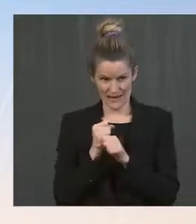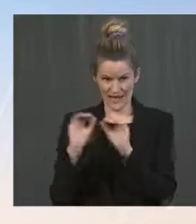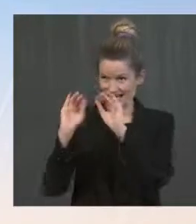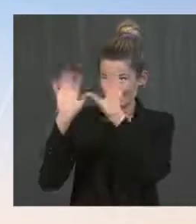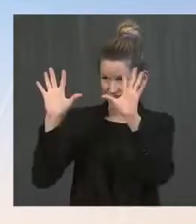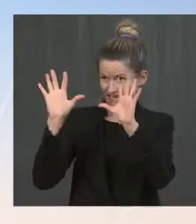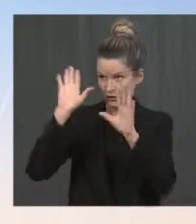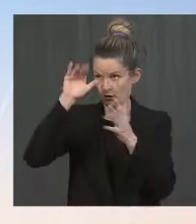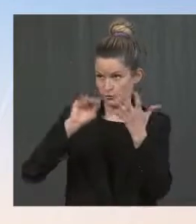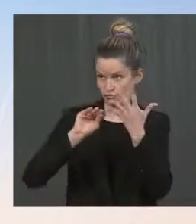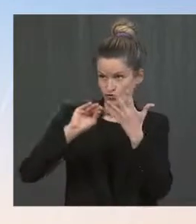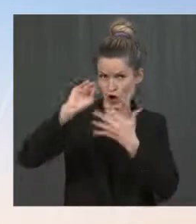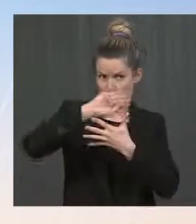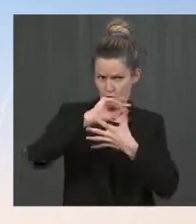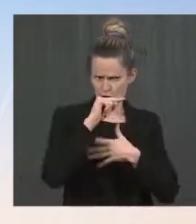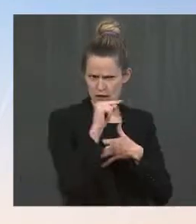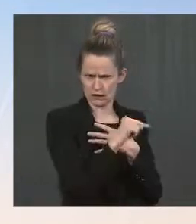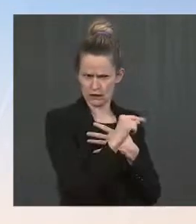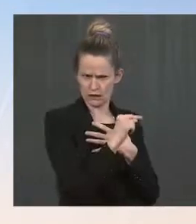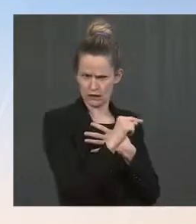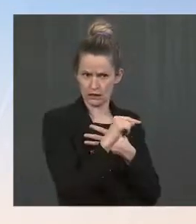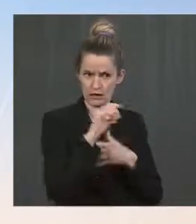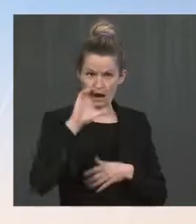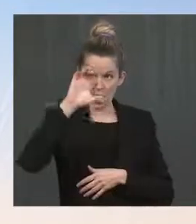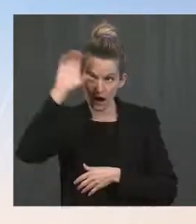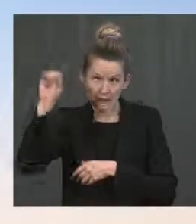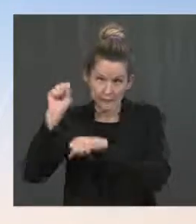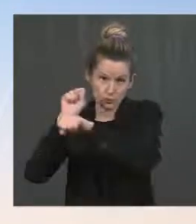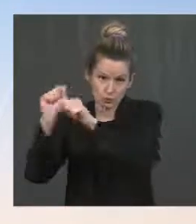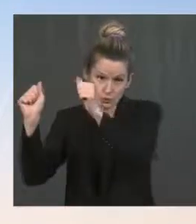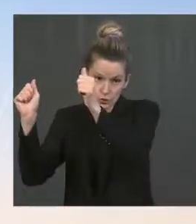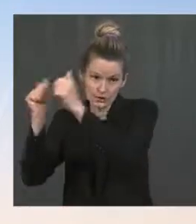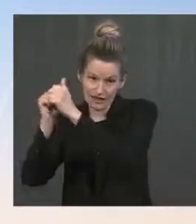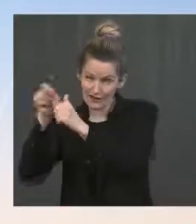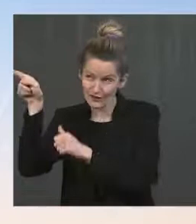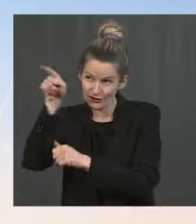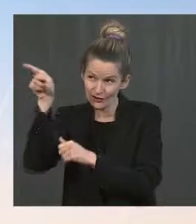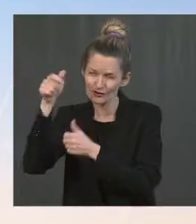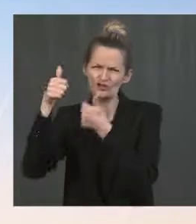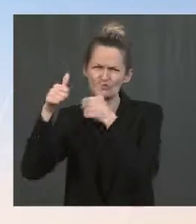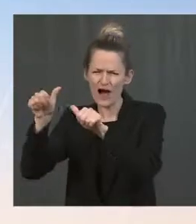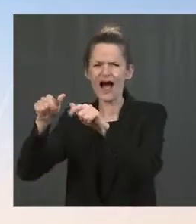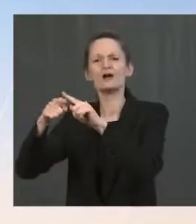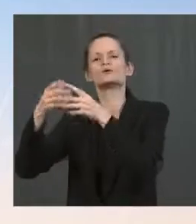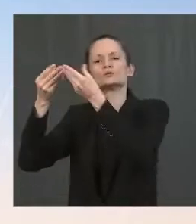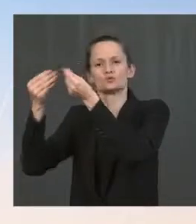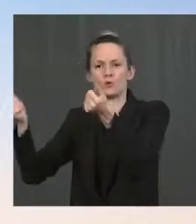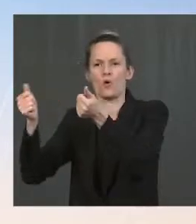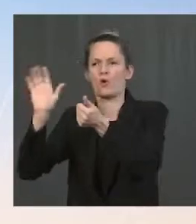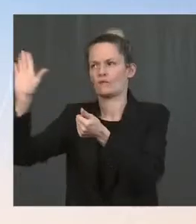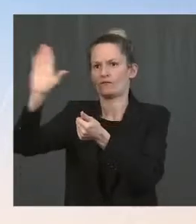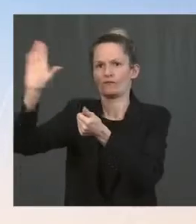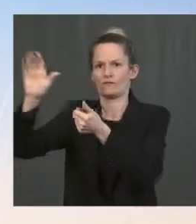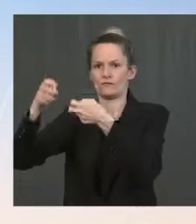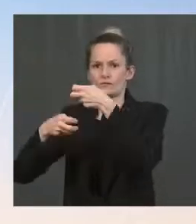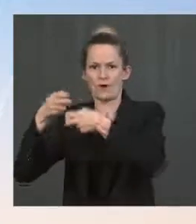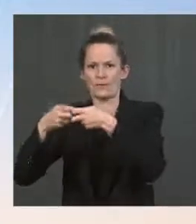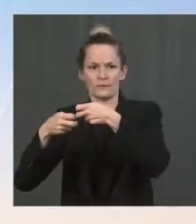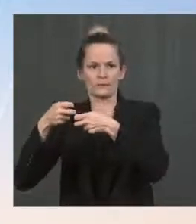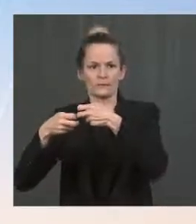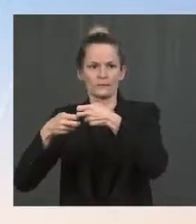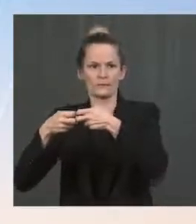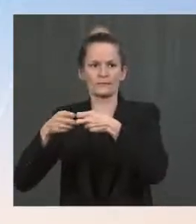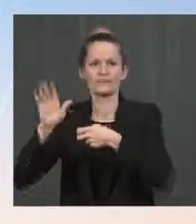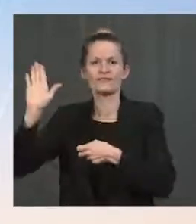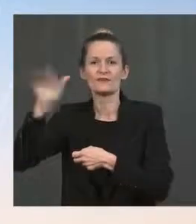that we can bring industry together to more constructively try to solve these issues, and including, you know, ultimately the decisions that private companies will make. All right, we'll do about two